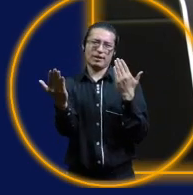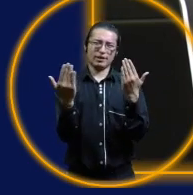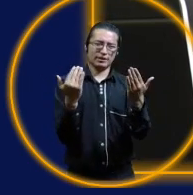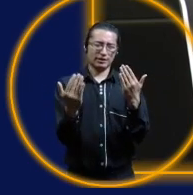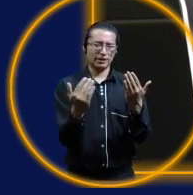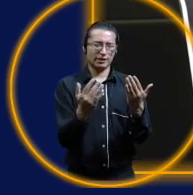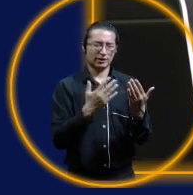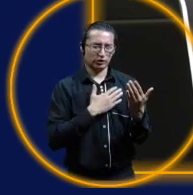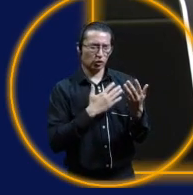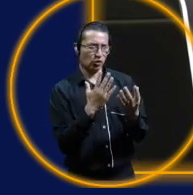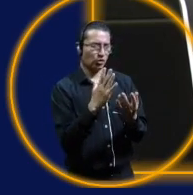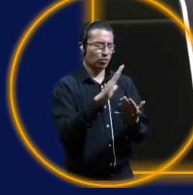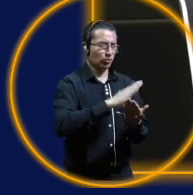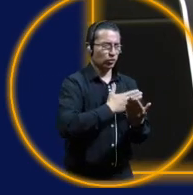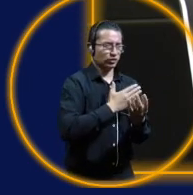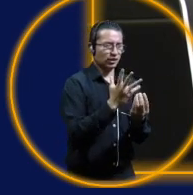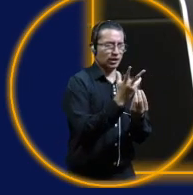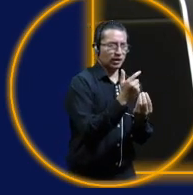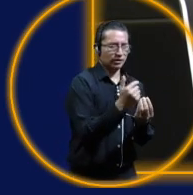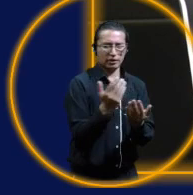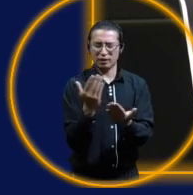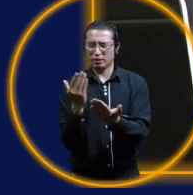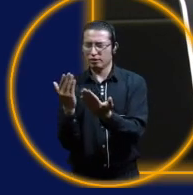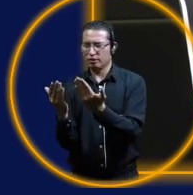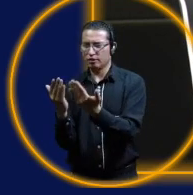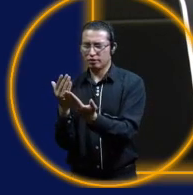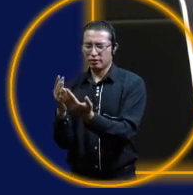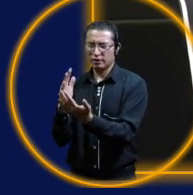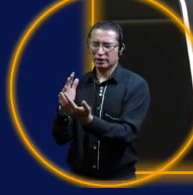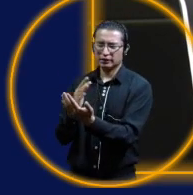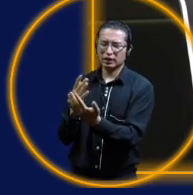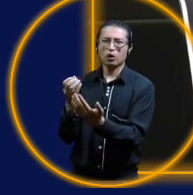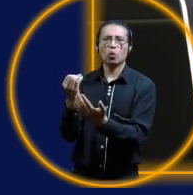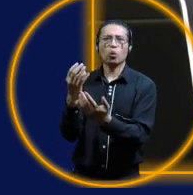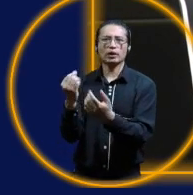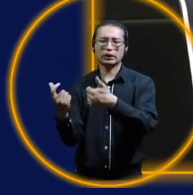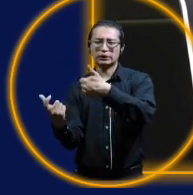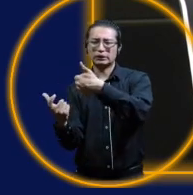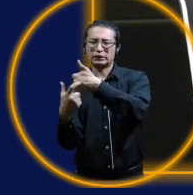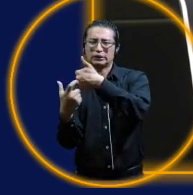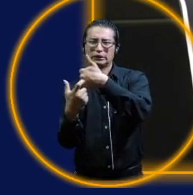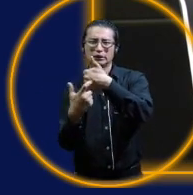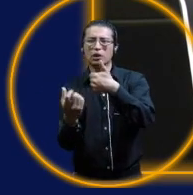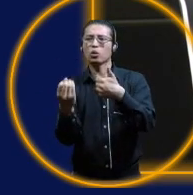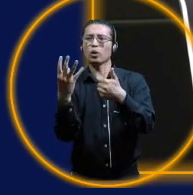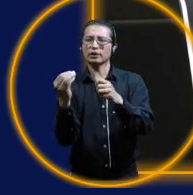its worth, its value from a numbers standpoint.